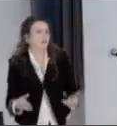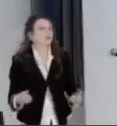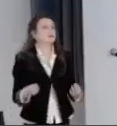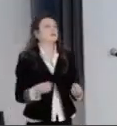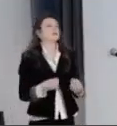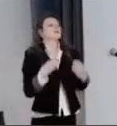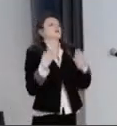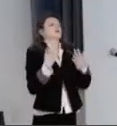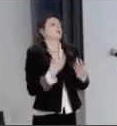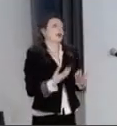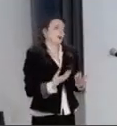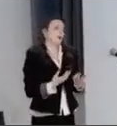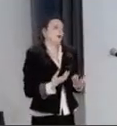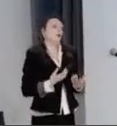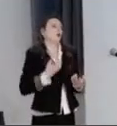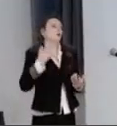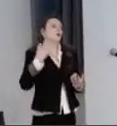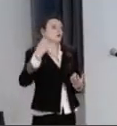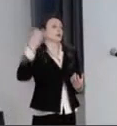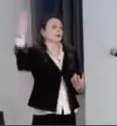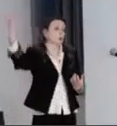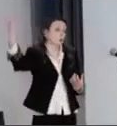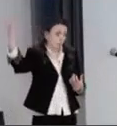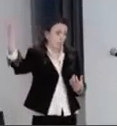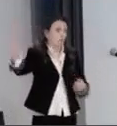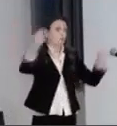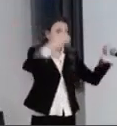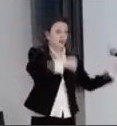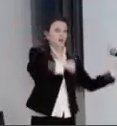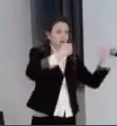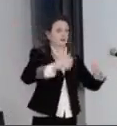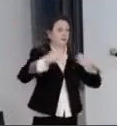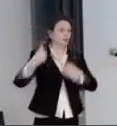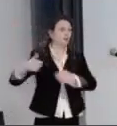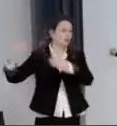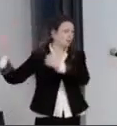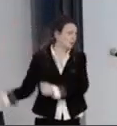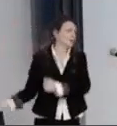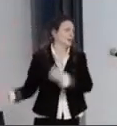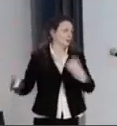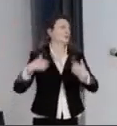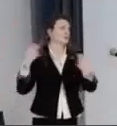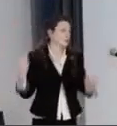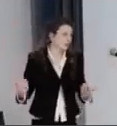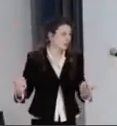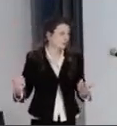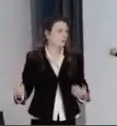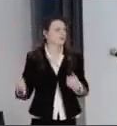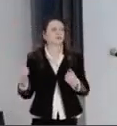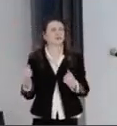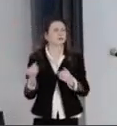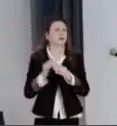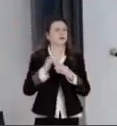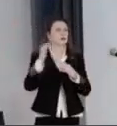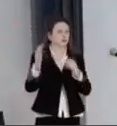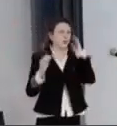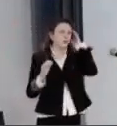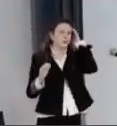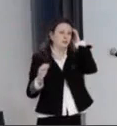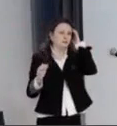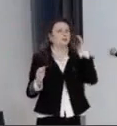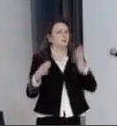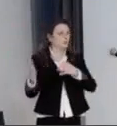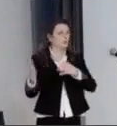Because, again, this means being aware of a design achievement, which is making something look like real leather when it is not. Whereas if you only stop